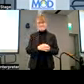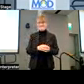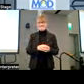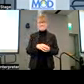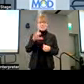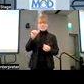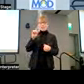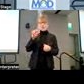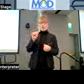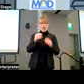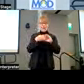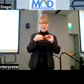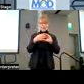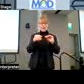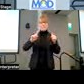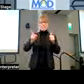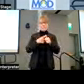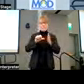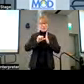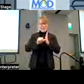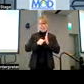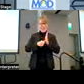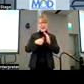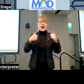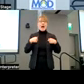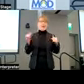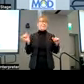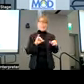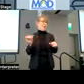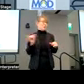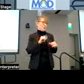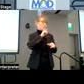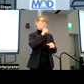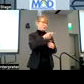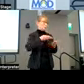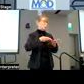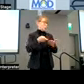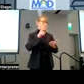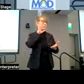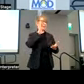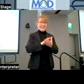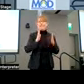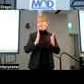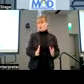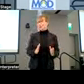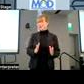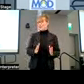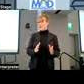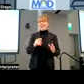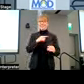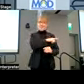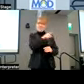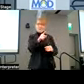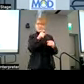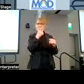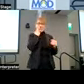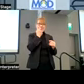Carla shared, first, I want to reiterate, I am also a true believer, like, like everyone has just described. And I also, during